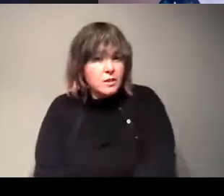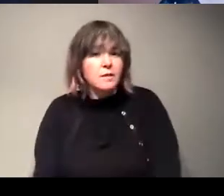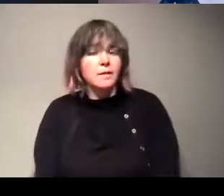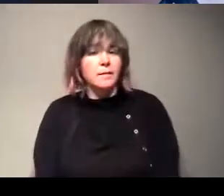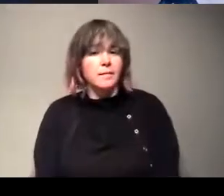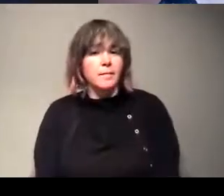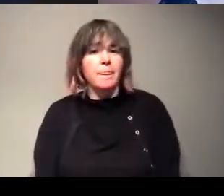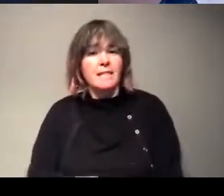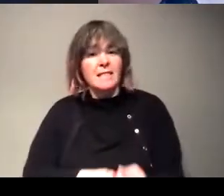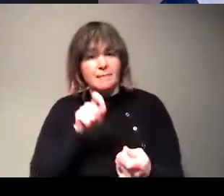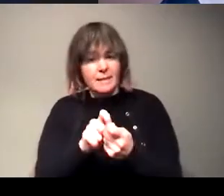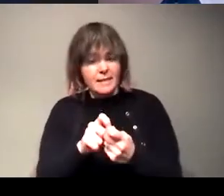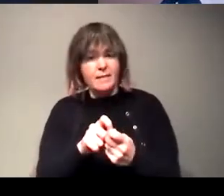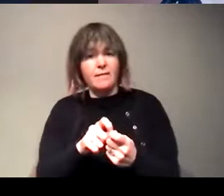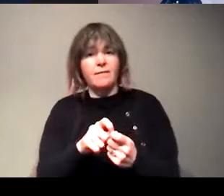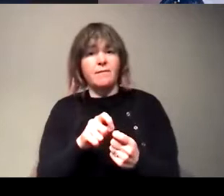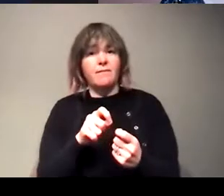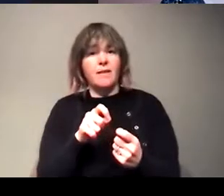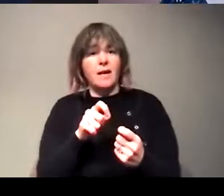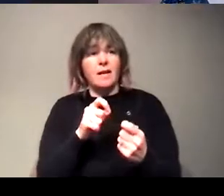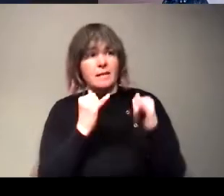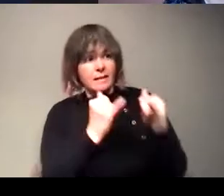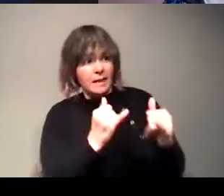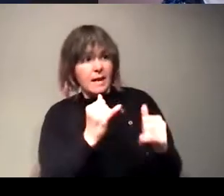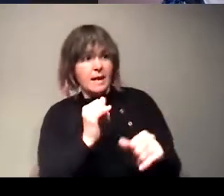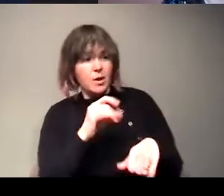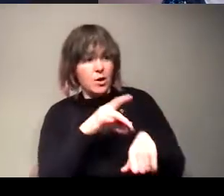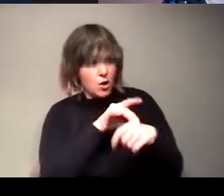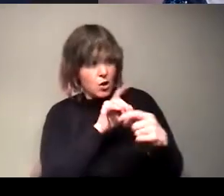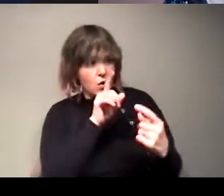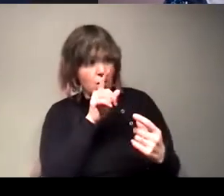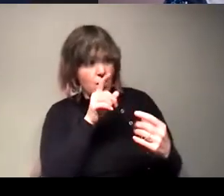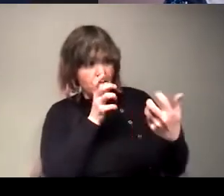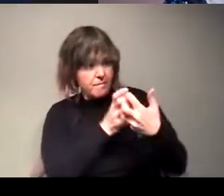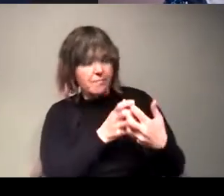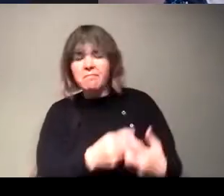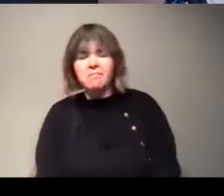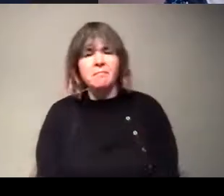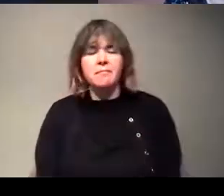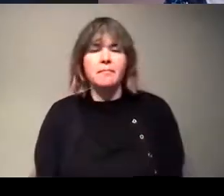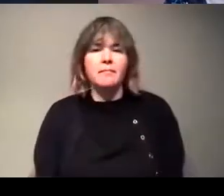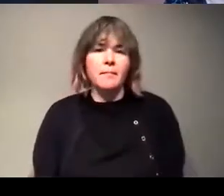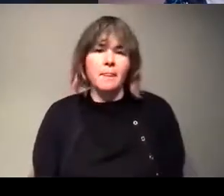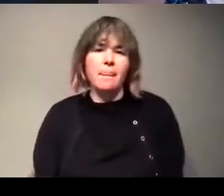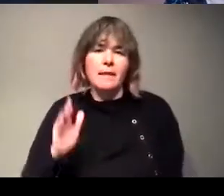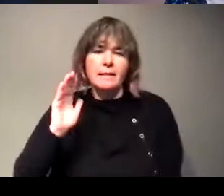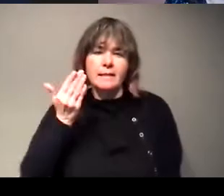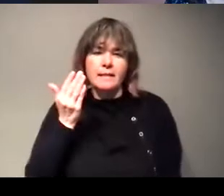There's not a specific like one-to-one in our world. Almost seems like a type of